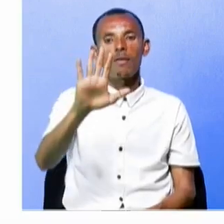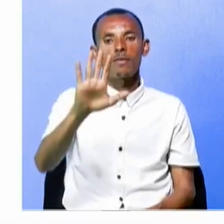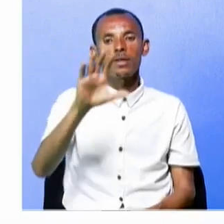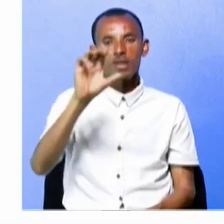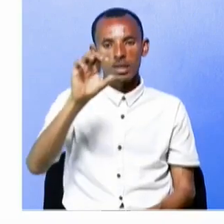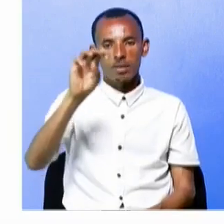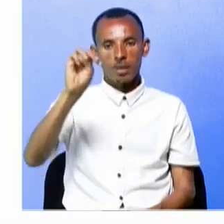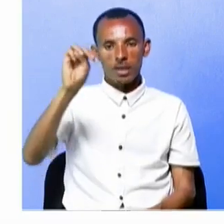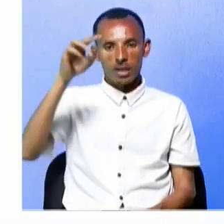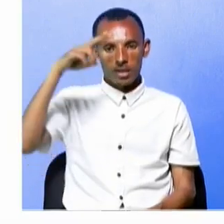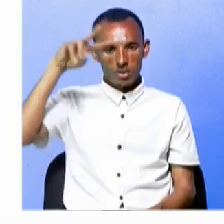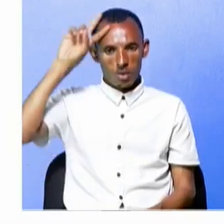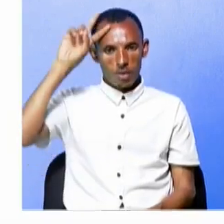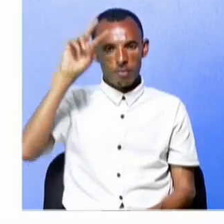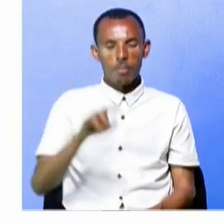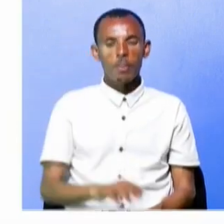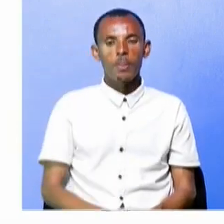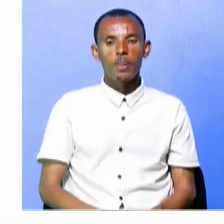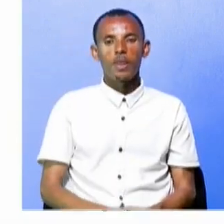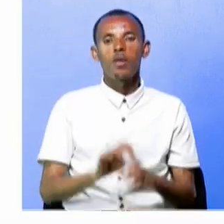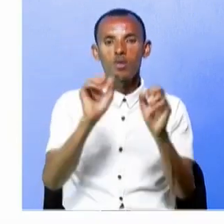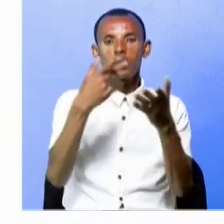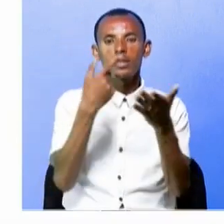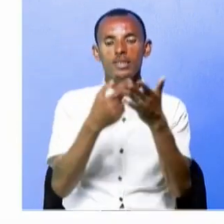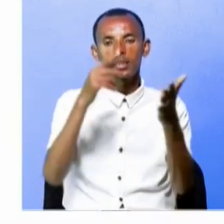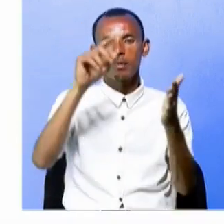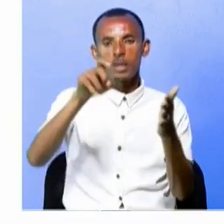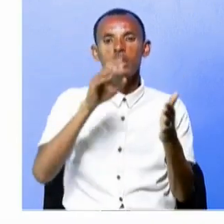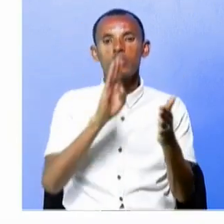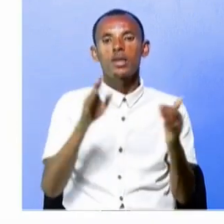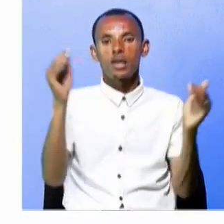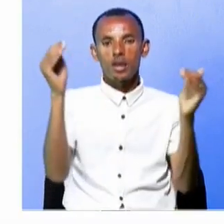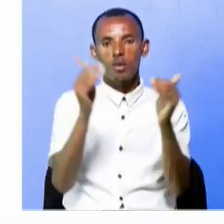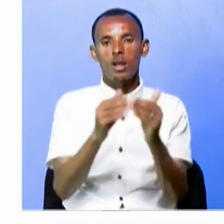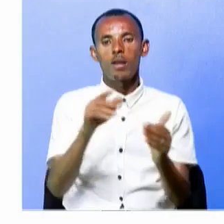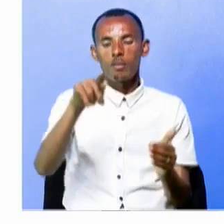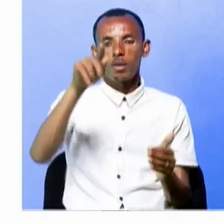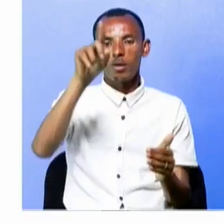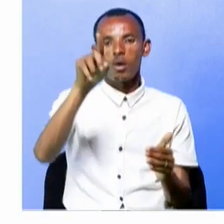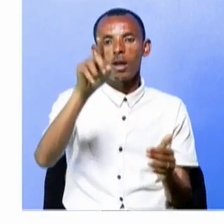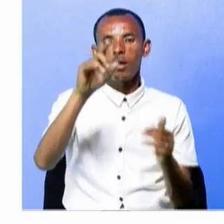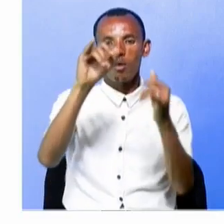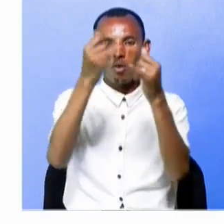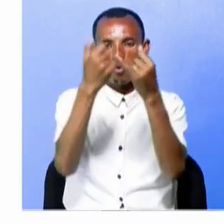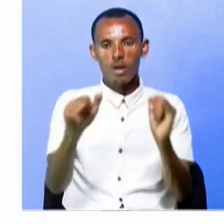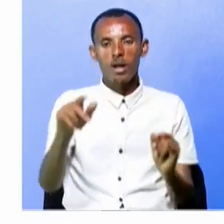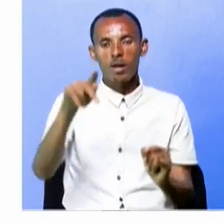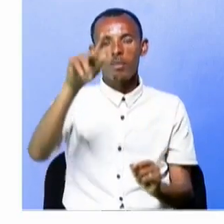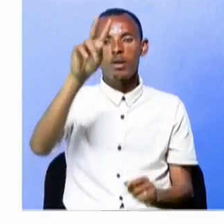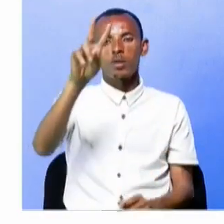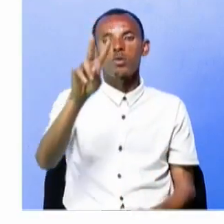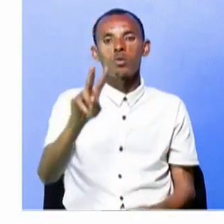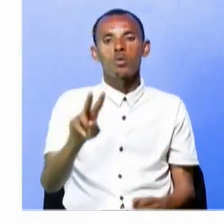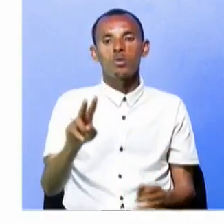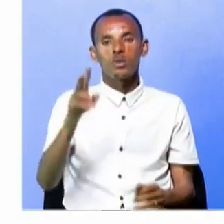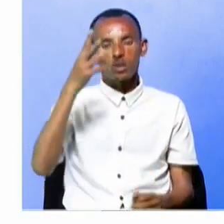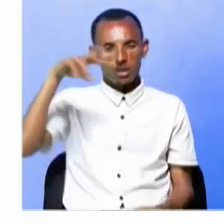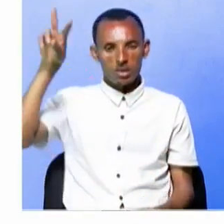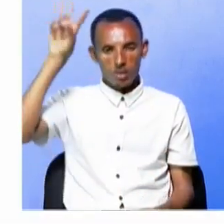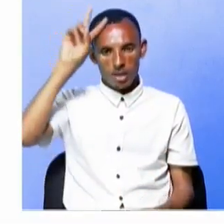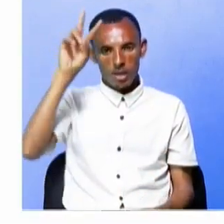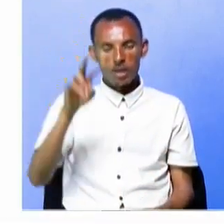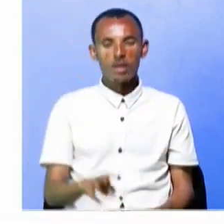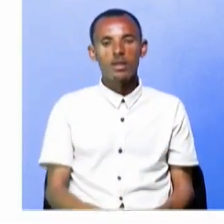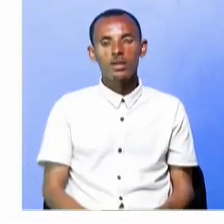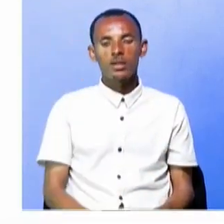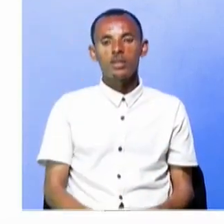225 centimeters square. Okay, this must be the same as P1 by P2 the whole square,